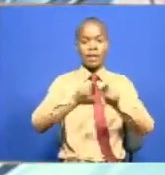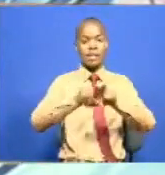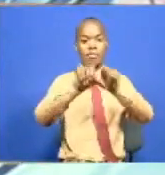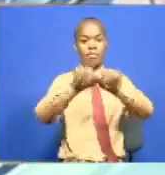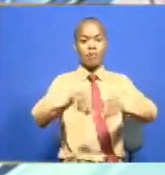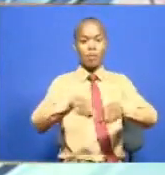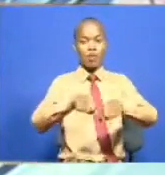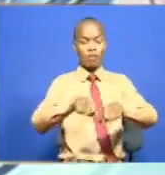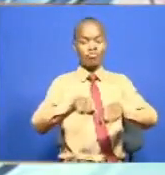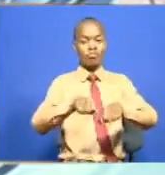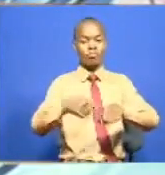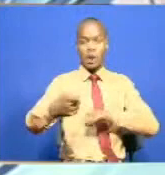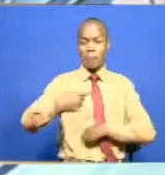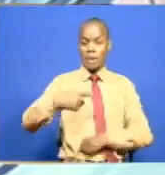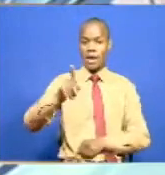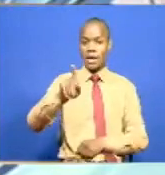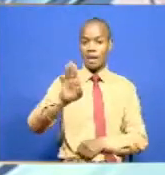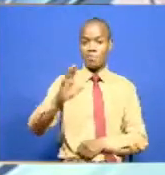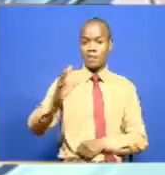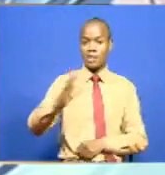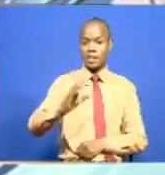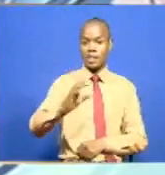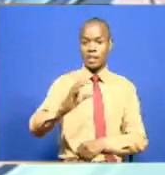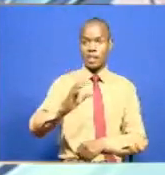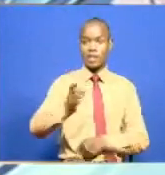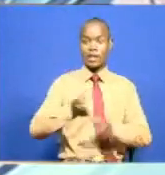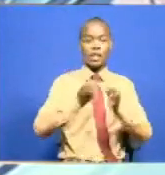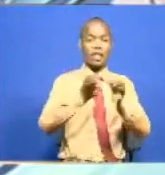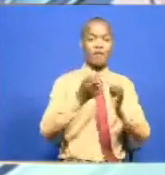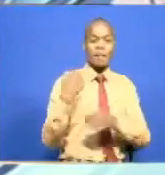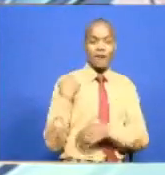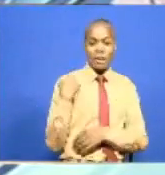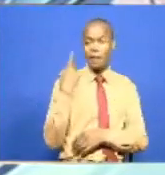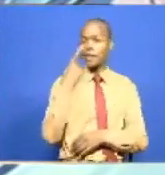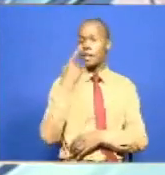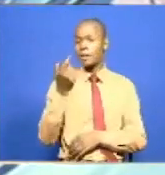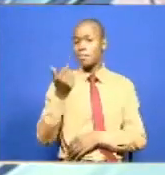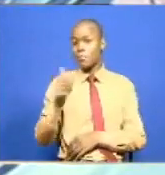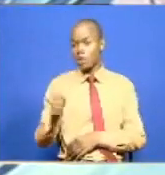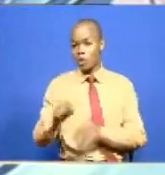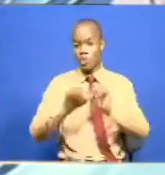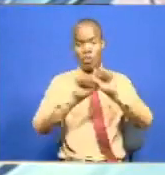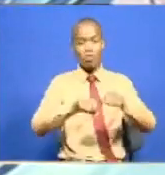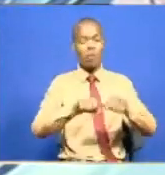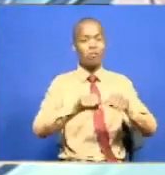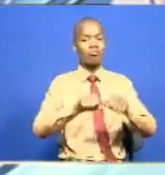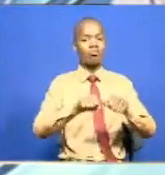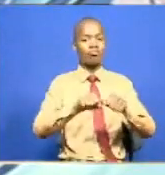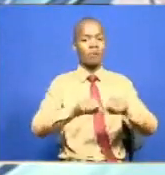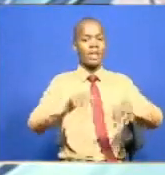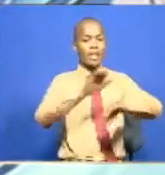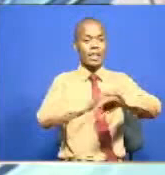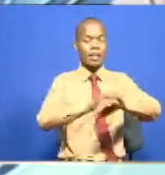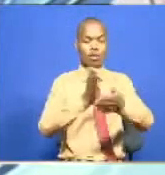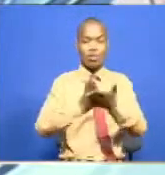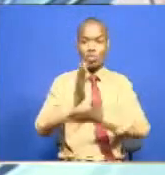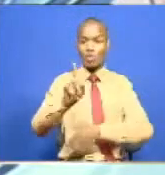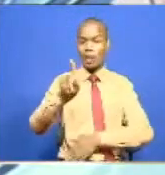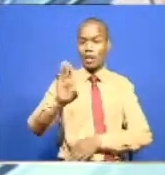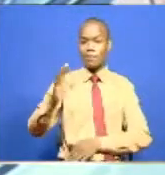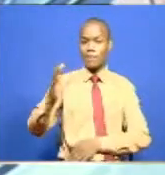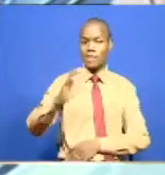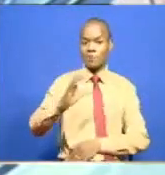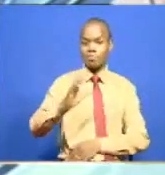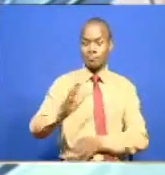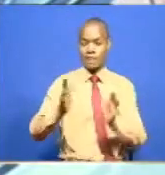through our social media platforms in case those digits given there did escape you. In other news, the Jomvu community in